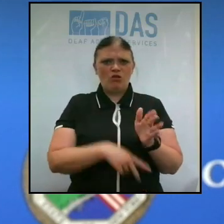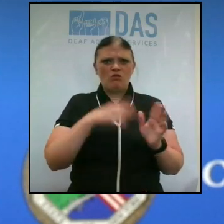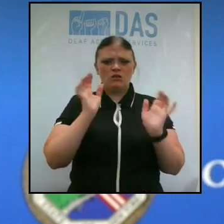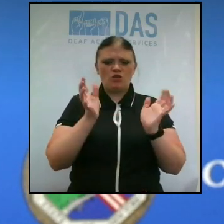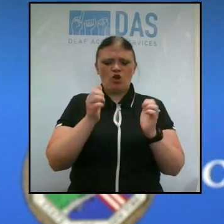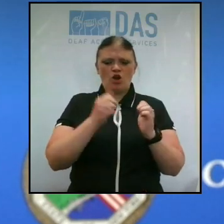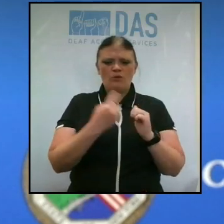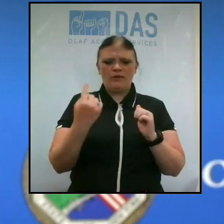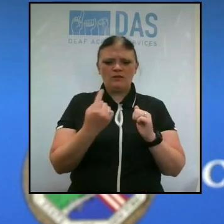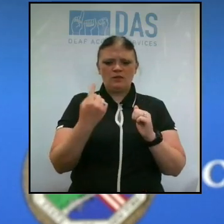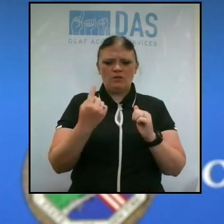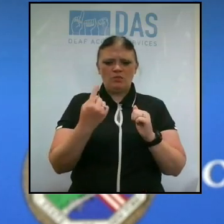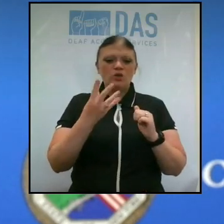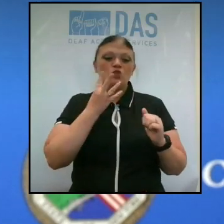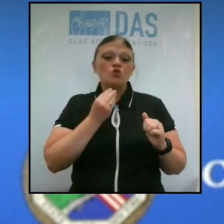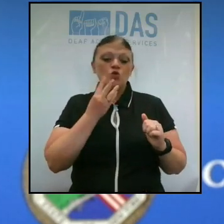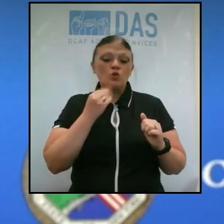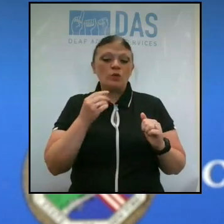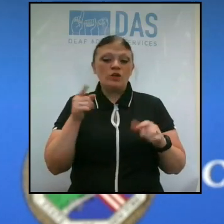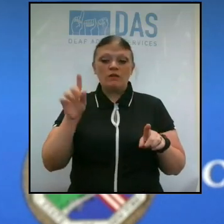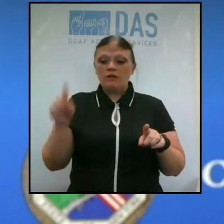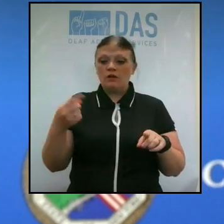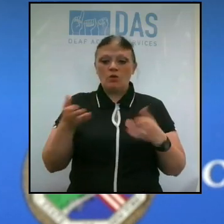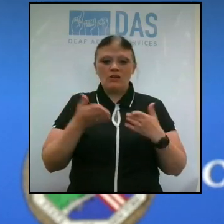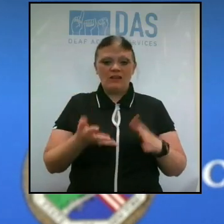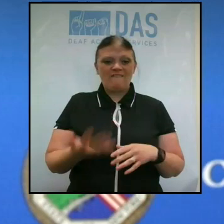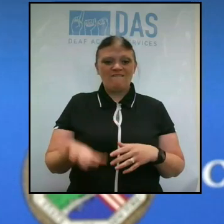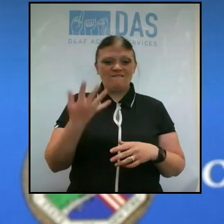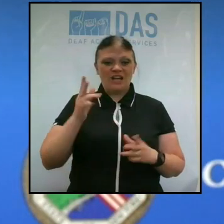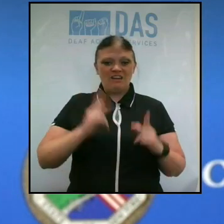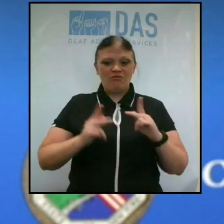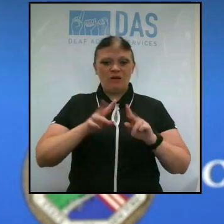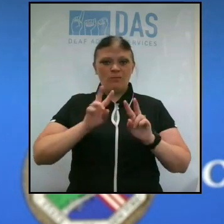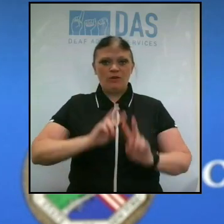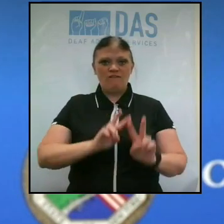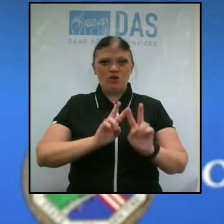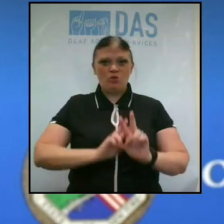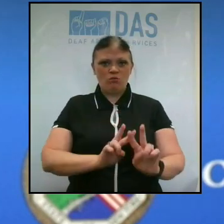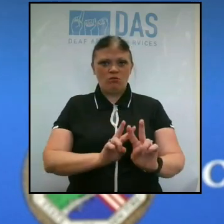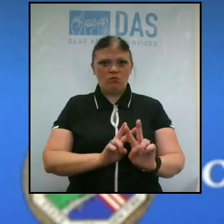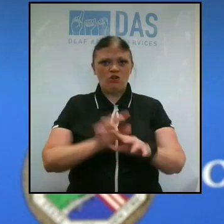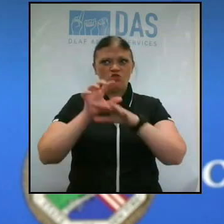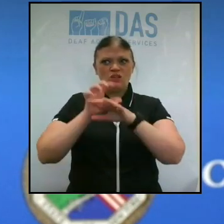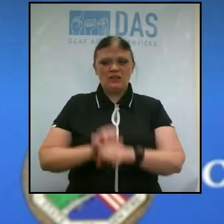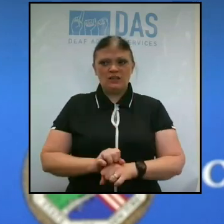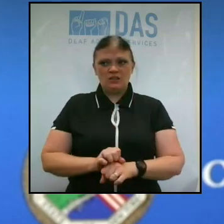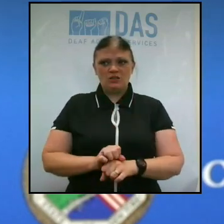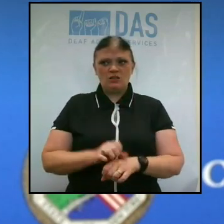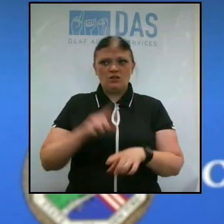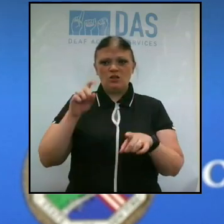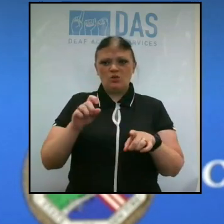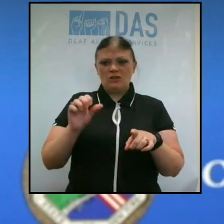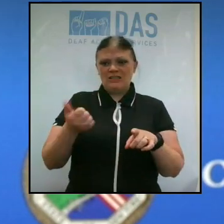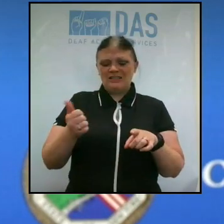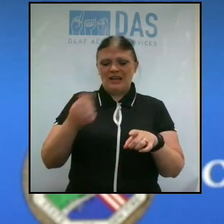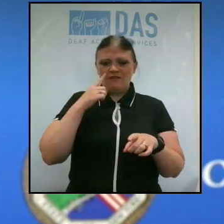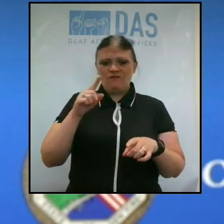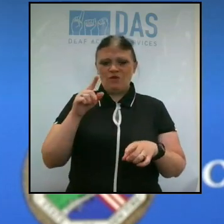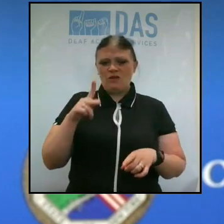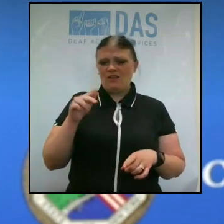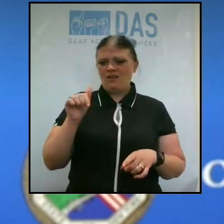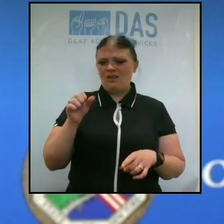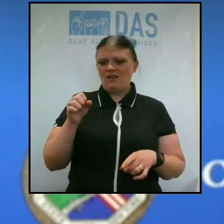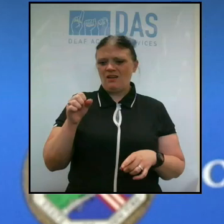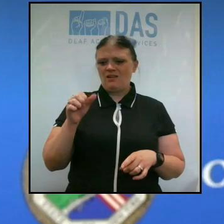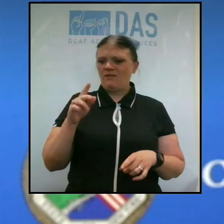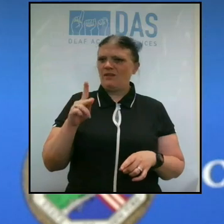day who was Jewish, and they were only allowed 5 people at the funeral, which traditionally you need 10 for the Kaddish. Is any of this going to